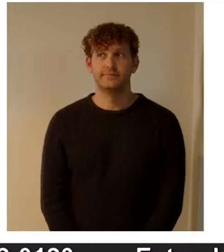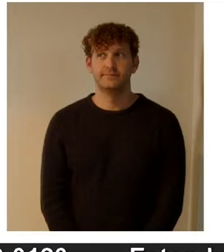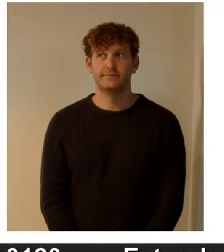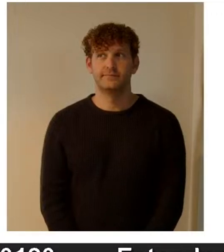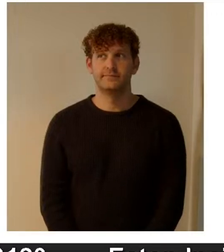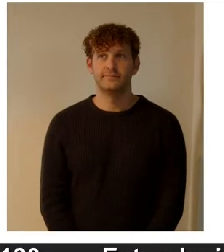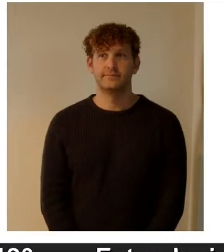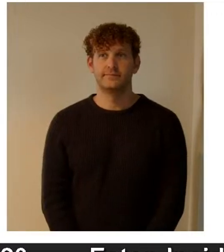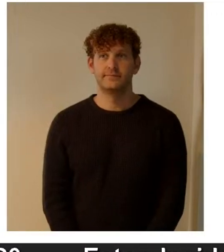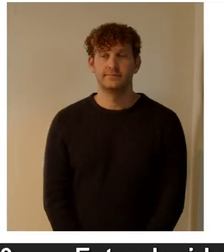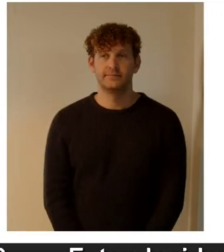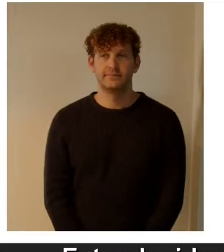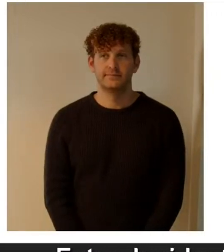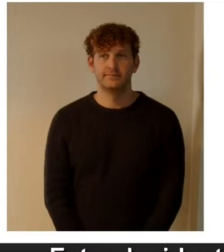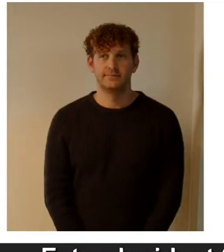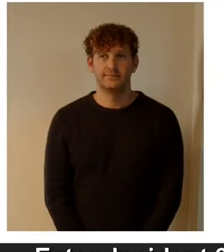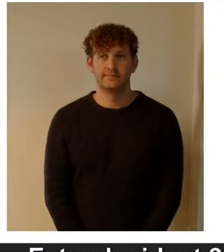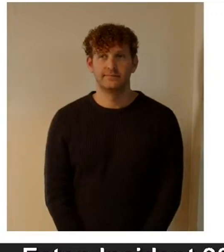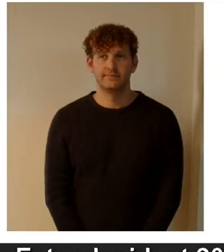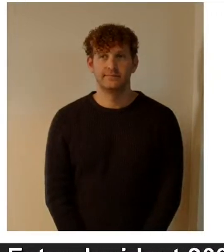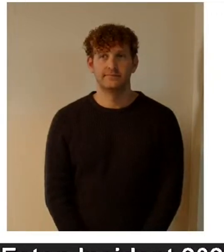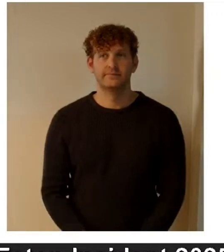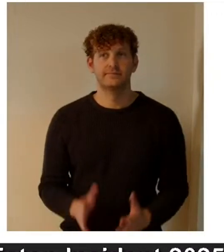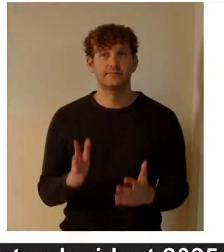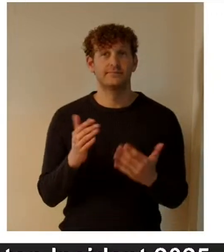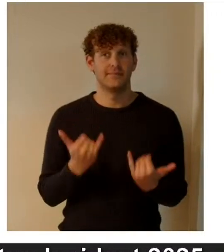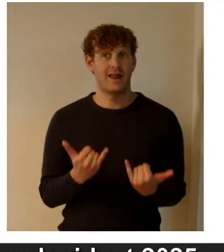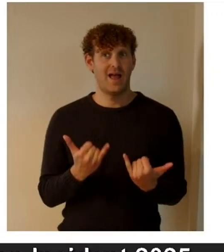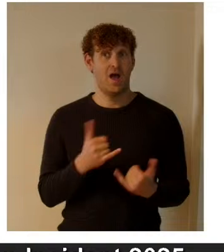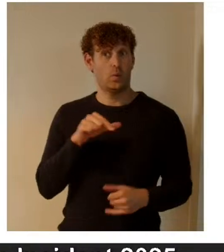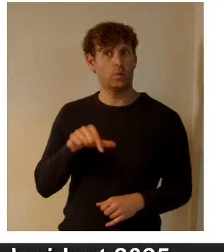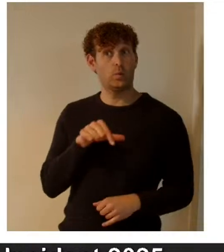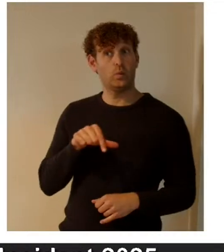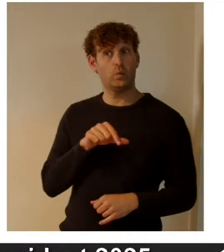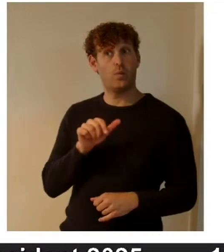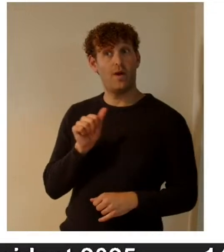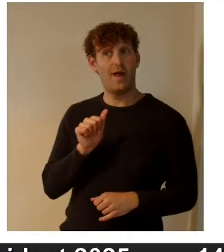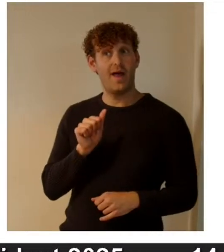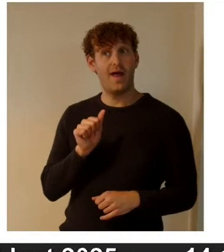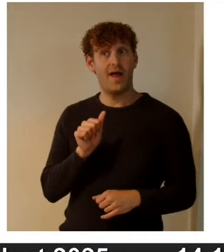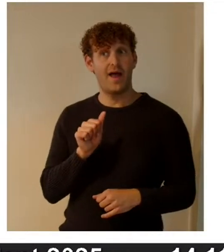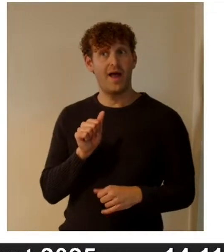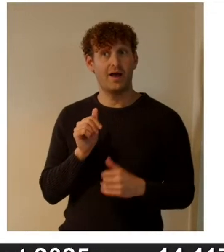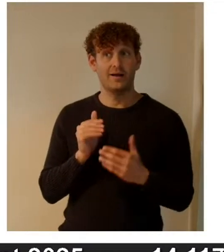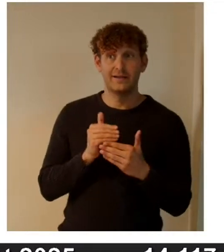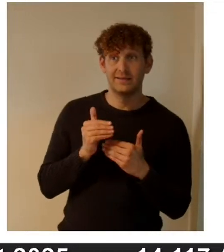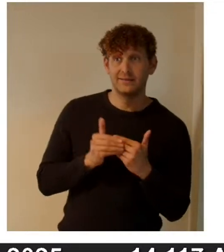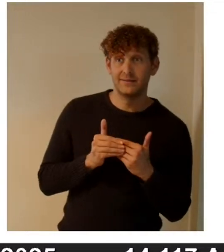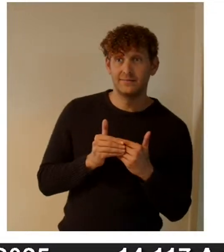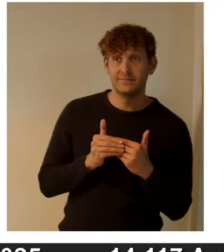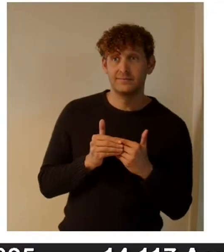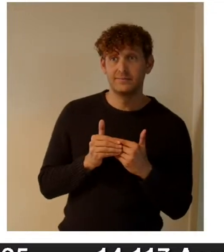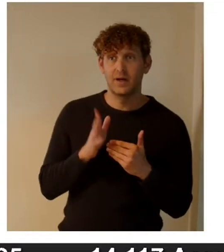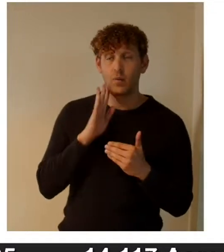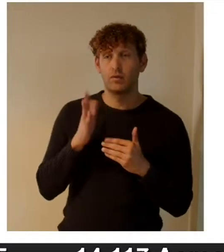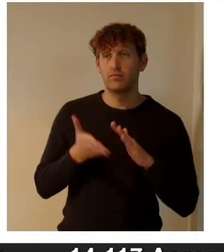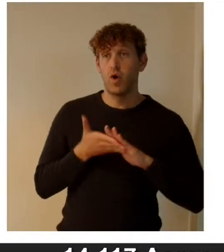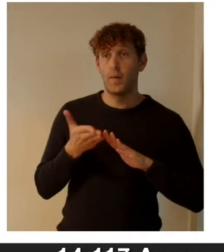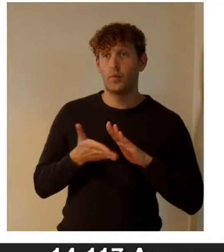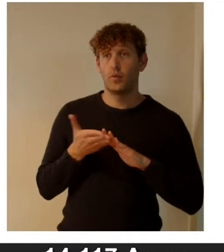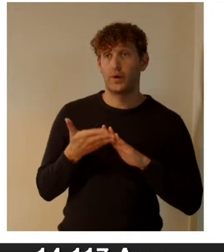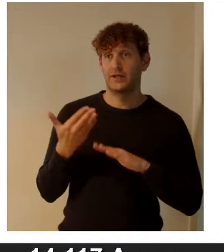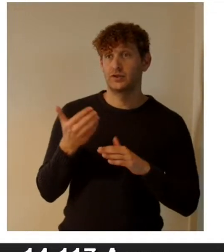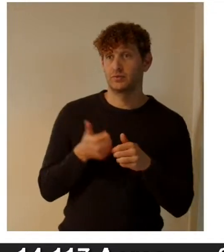Next is the point in our meeting where we'll get to all the question and answers. First, I'm going to bring back out Operations Section Chief Jed